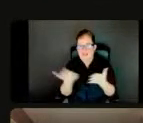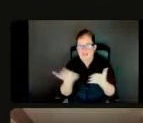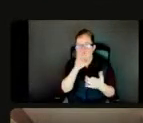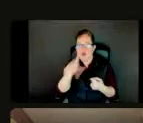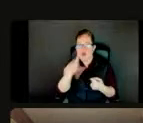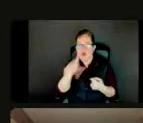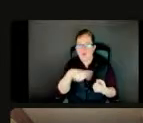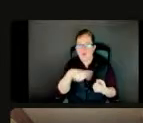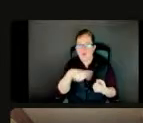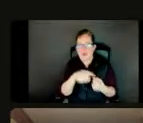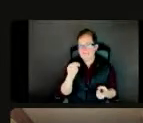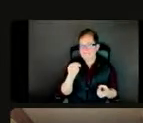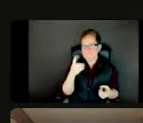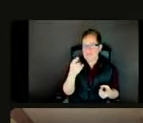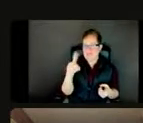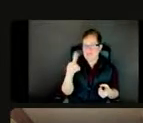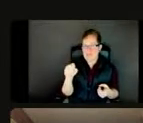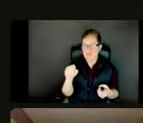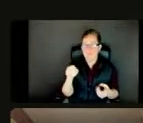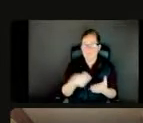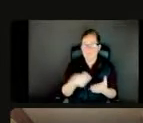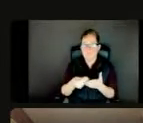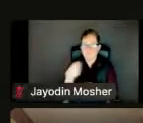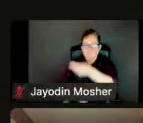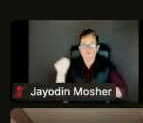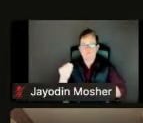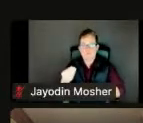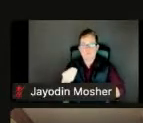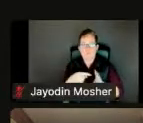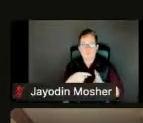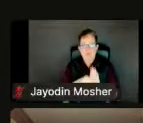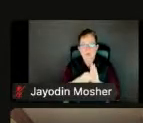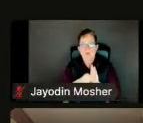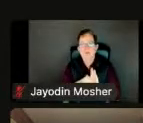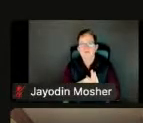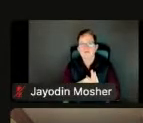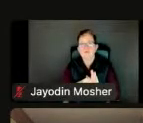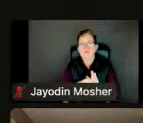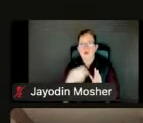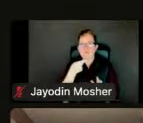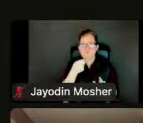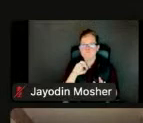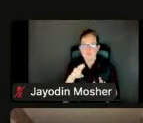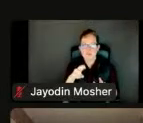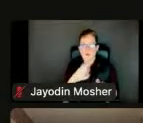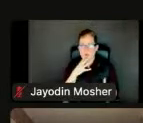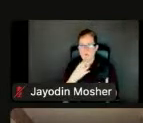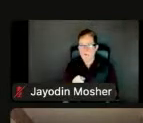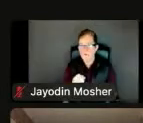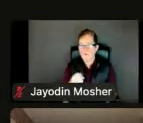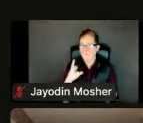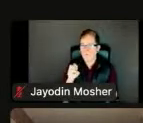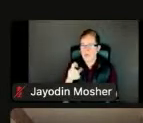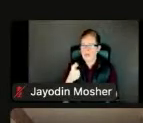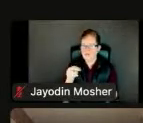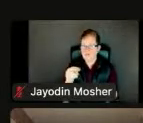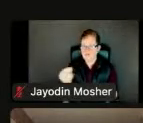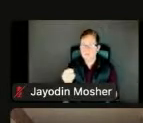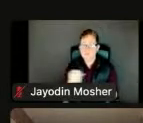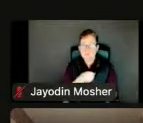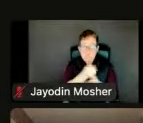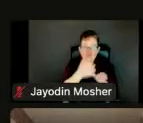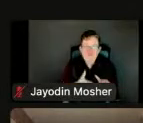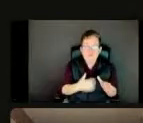models, right, specifically through the use of the peer support specialists or peer wellness specialists in collaboration and conjunction with